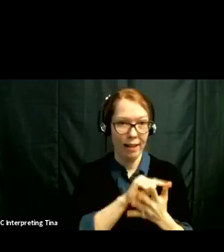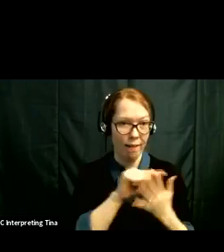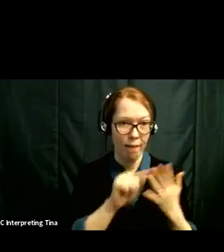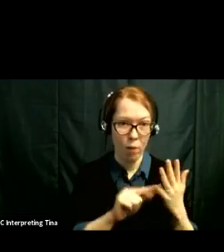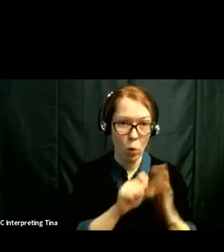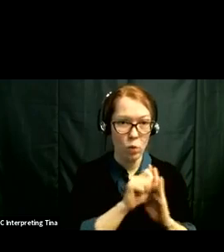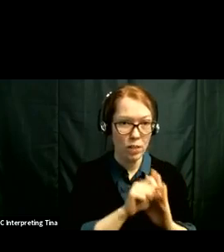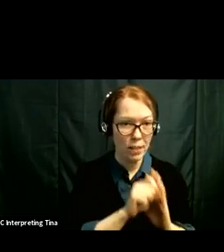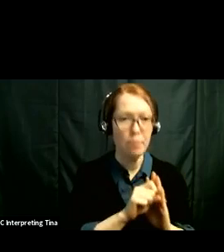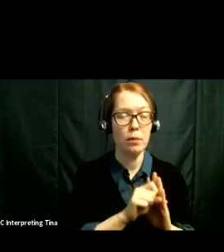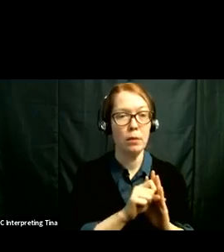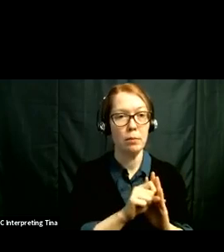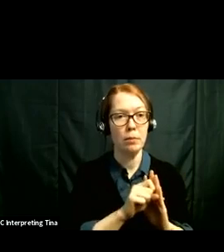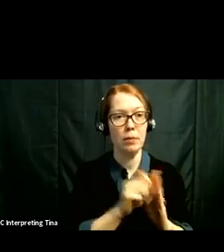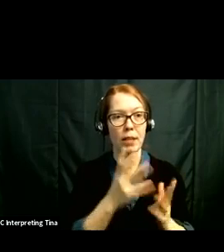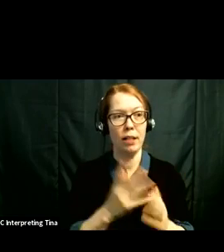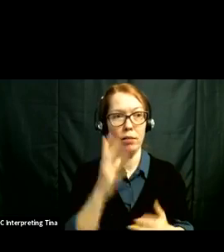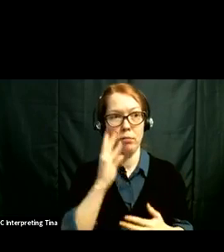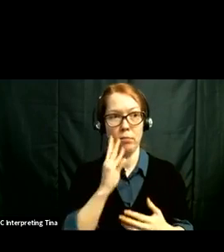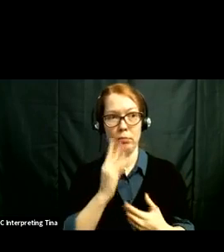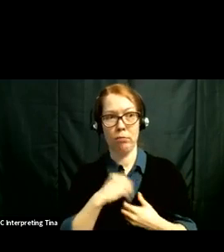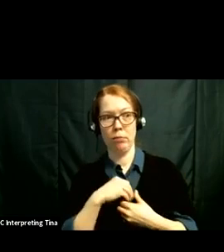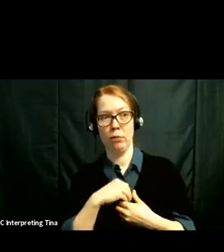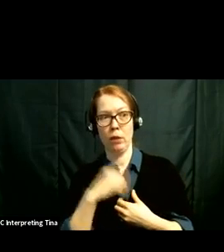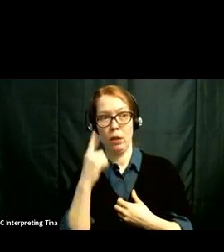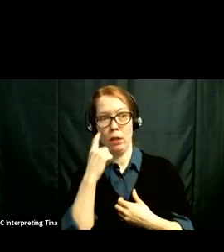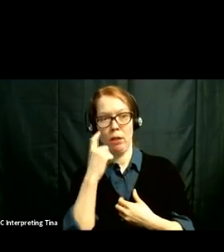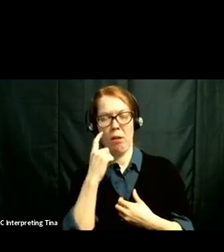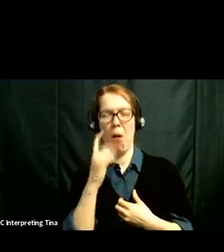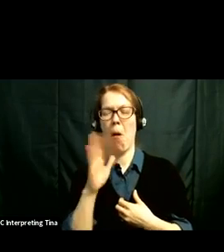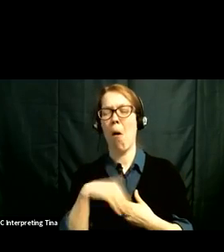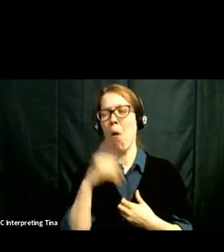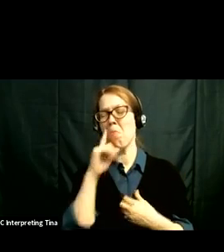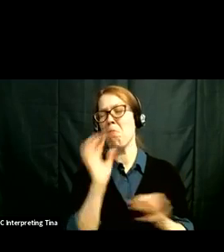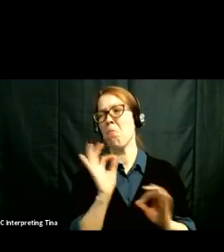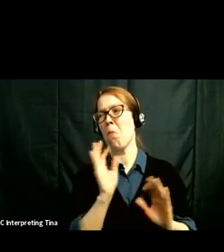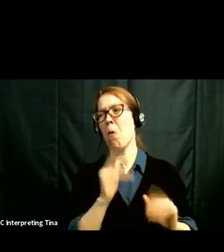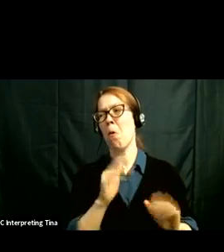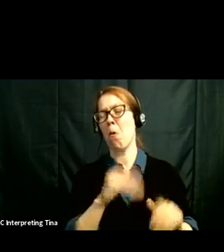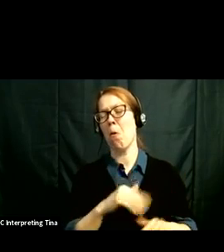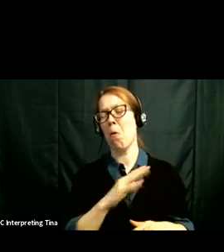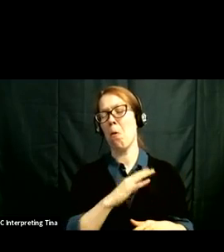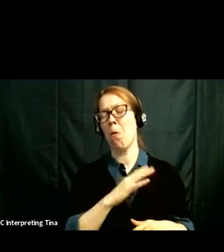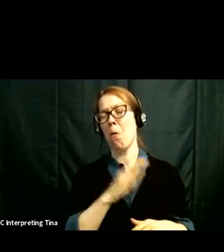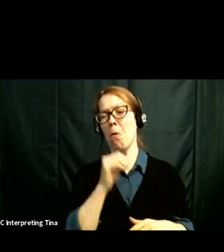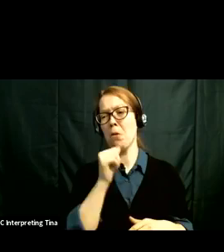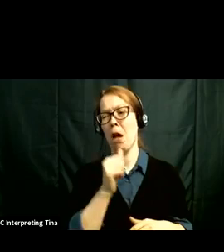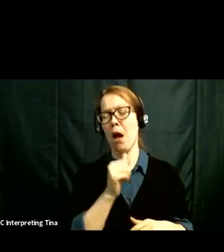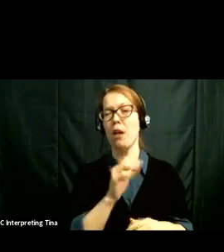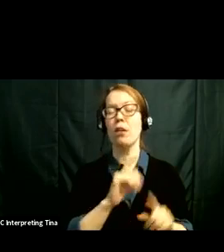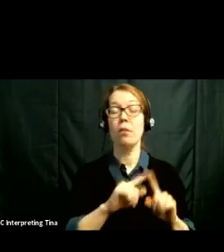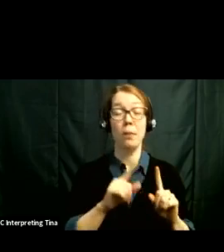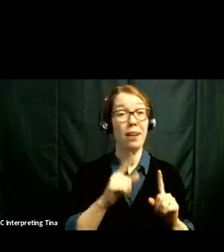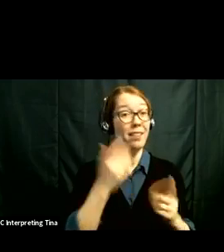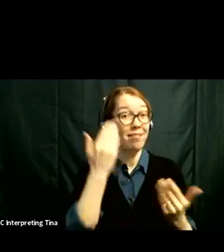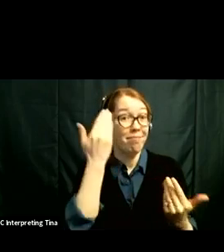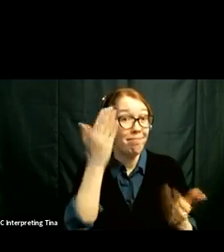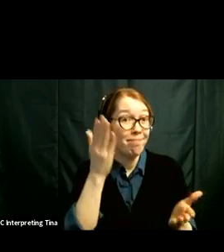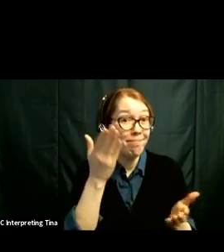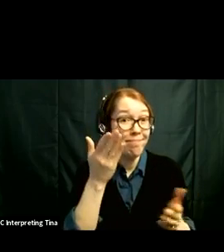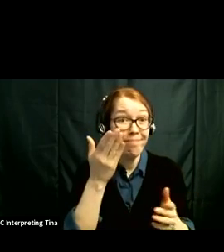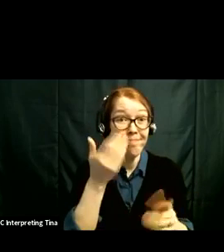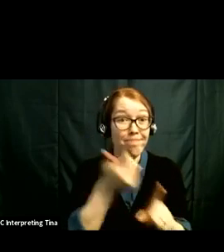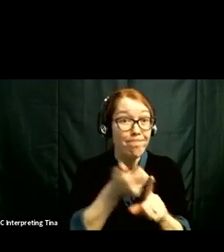you have and think that, oh no, this couldn't possibly be the case. You might not be aware of an